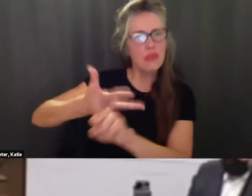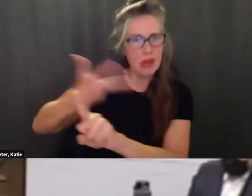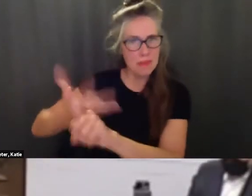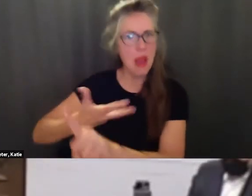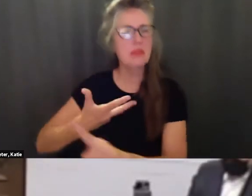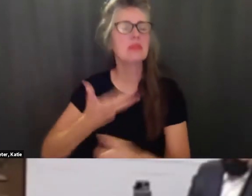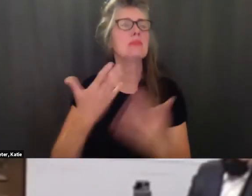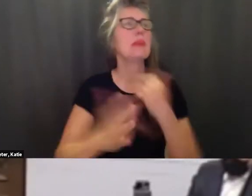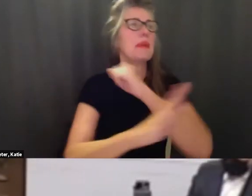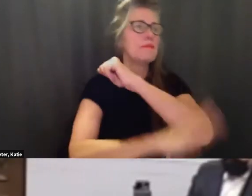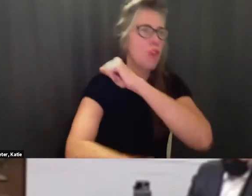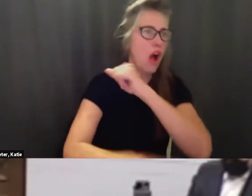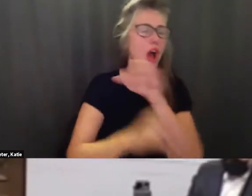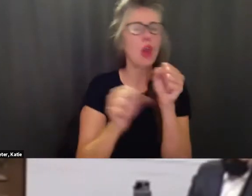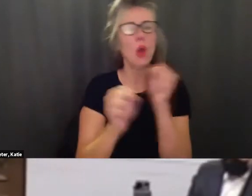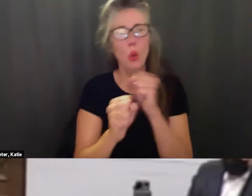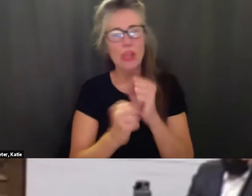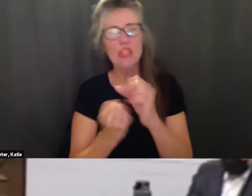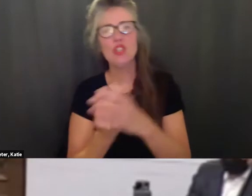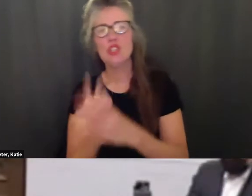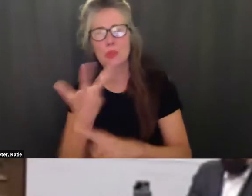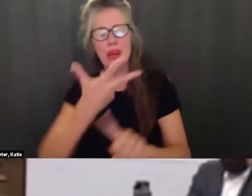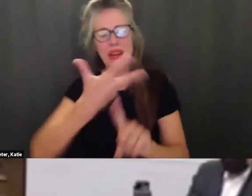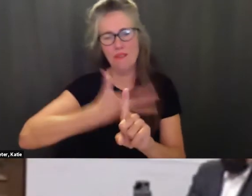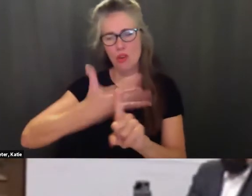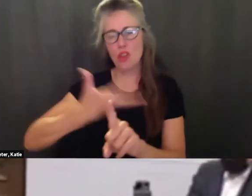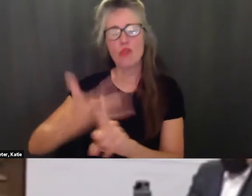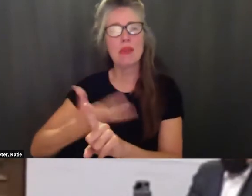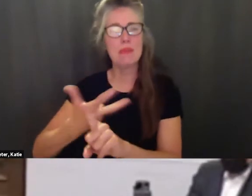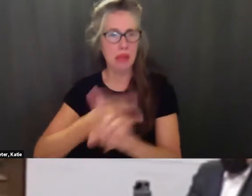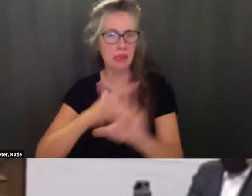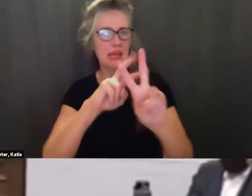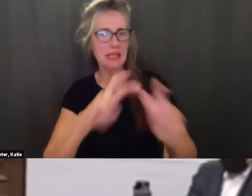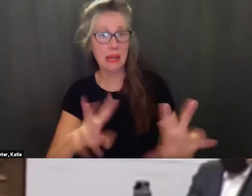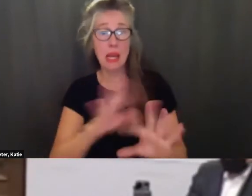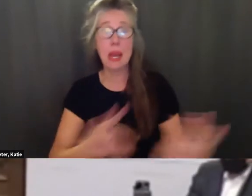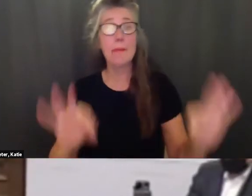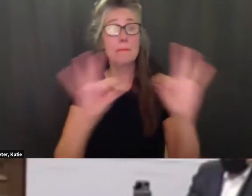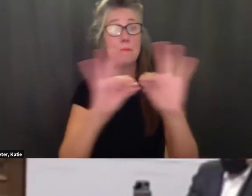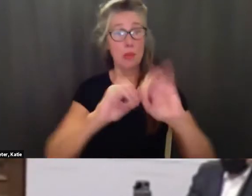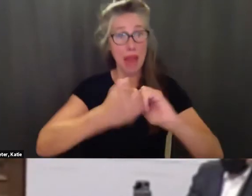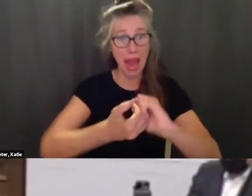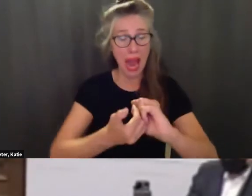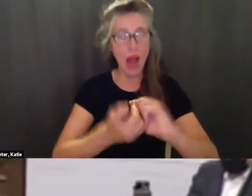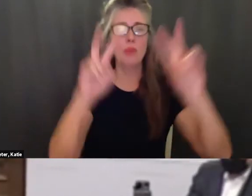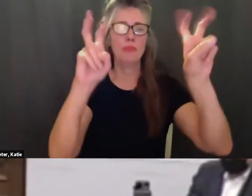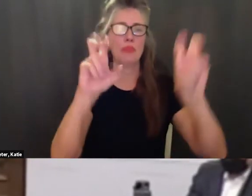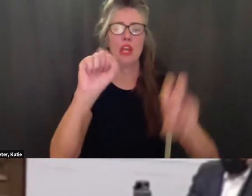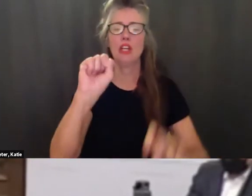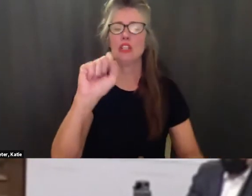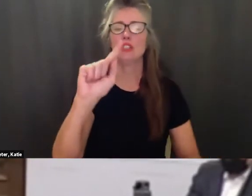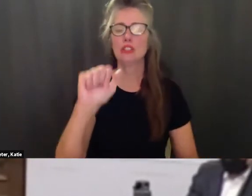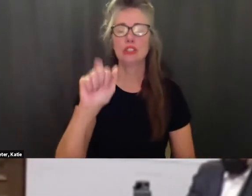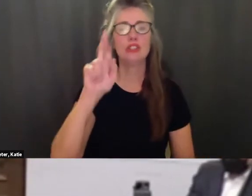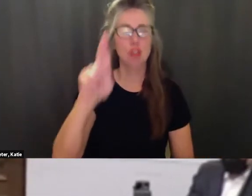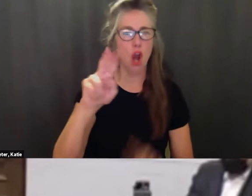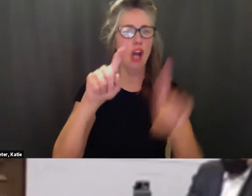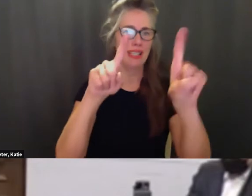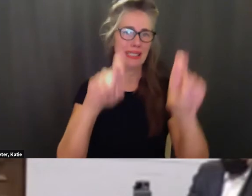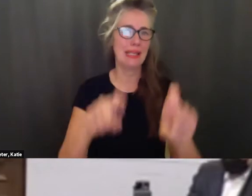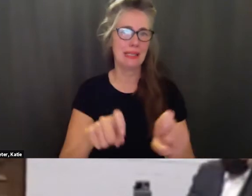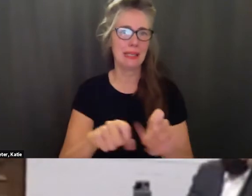fall, winter, and spring, and those are important. And we do that with our STAR testing. And we do that we